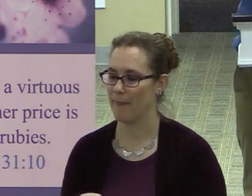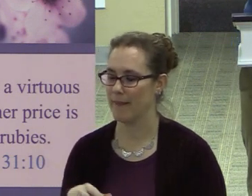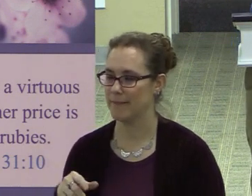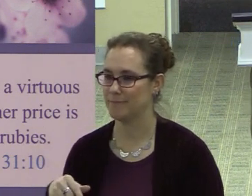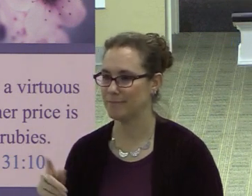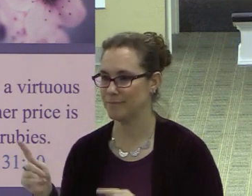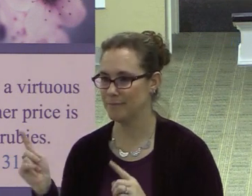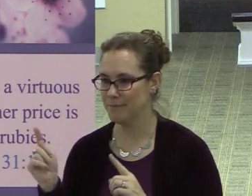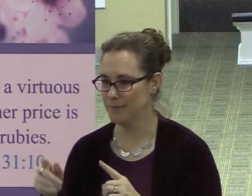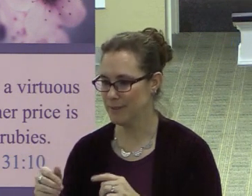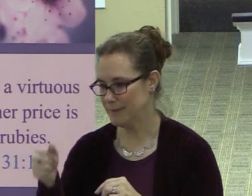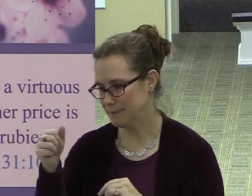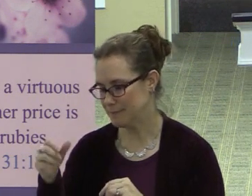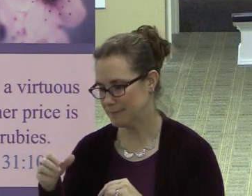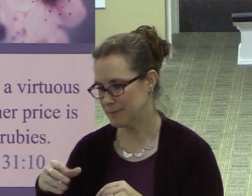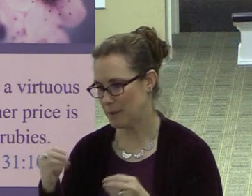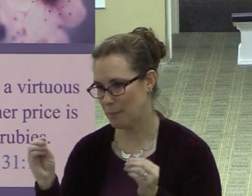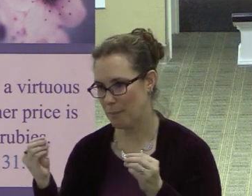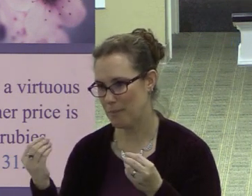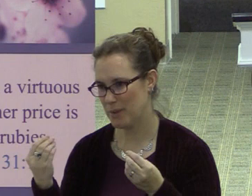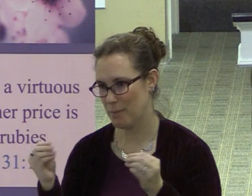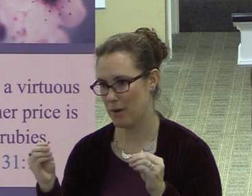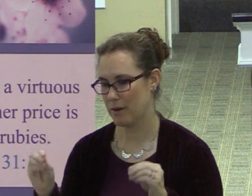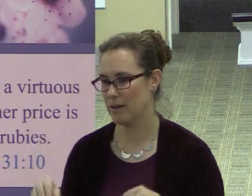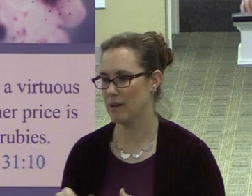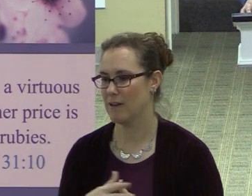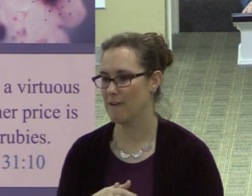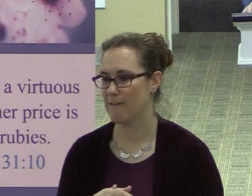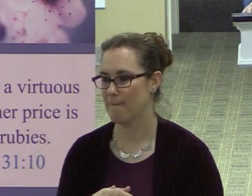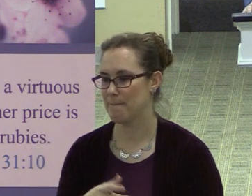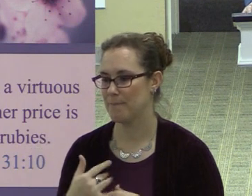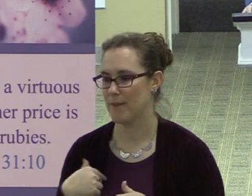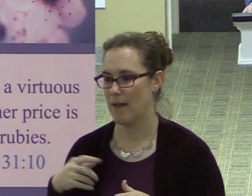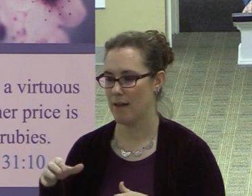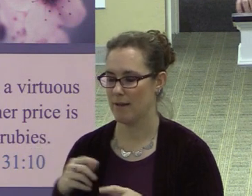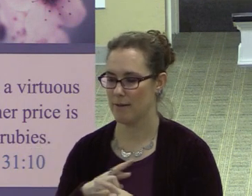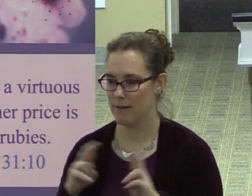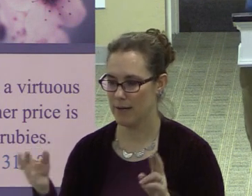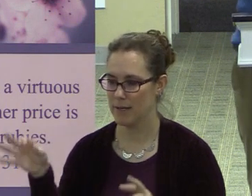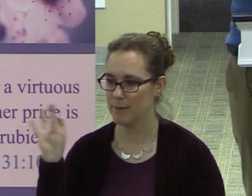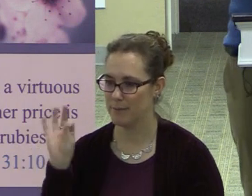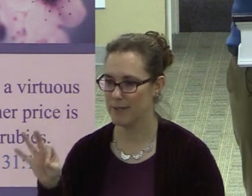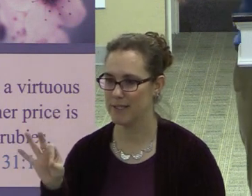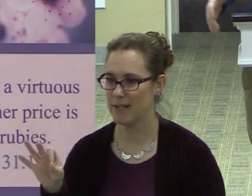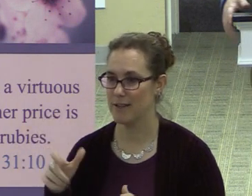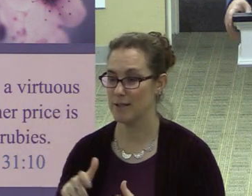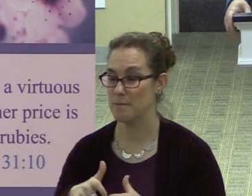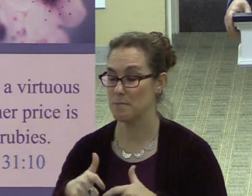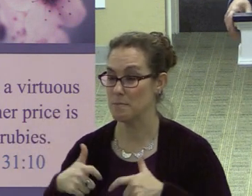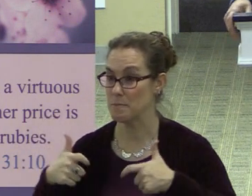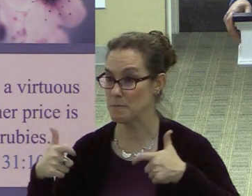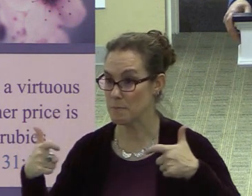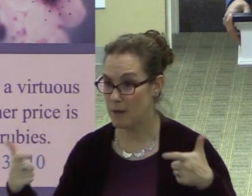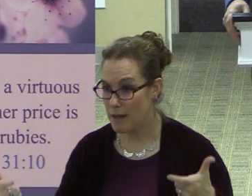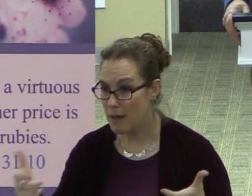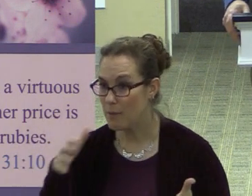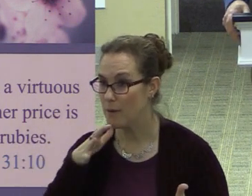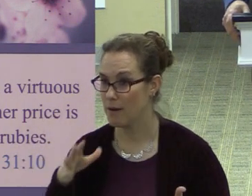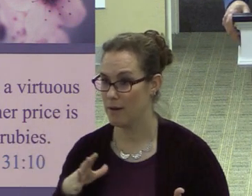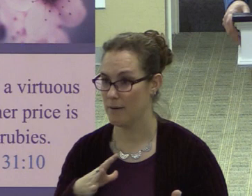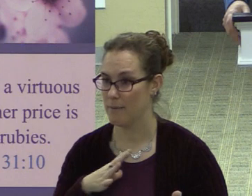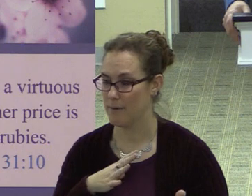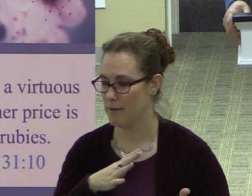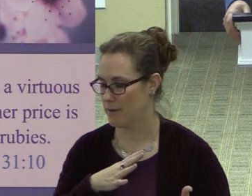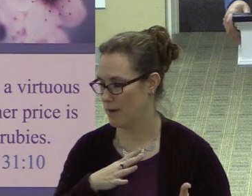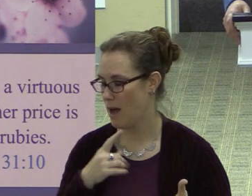to the market. That's everybody does their shopping there. They're open markets. And so I'm getting ready to preach. And there's this big woman that lived down in Edmonton. I talked